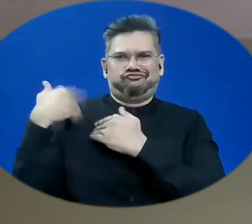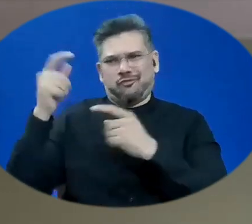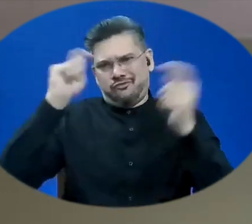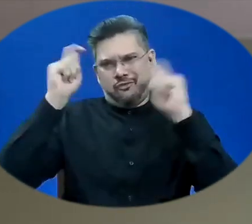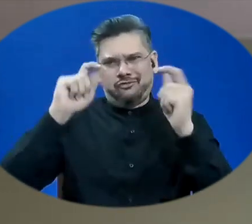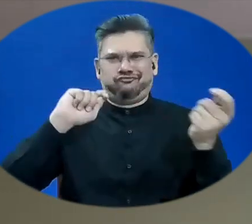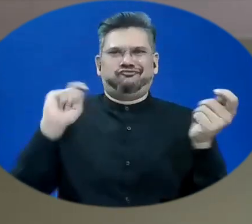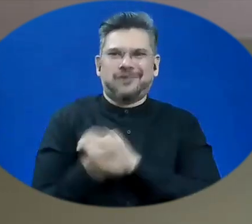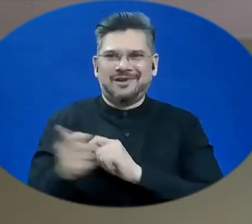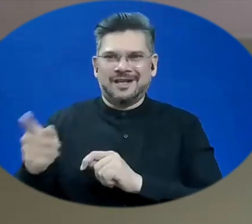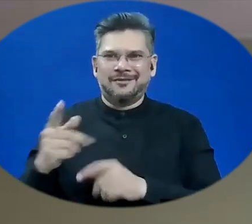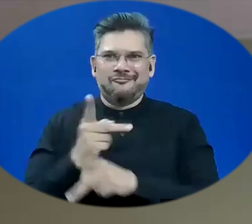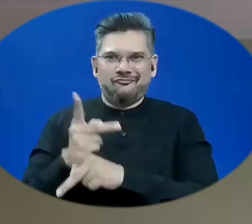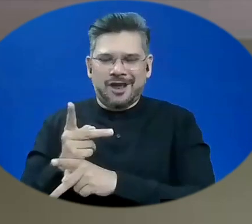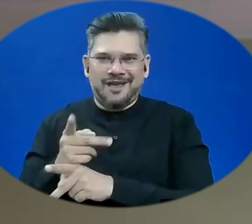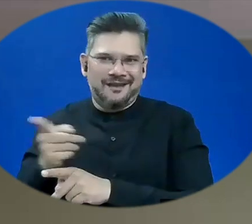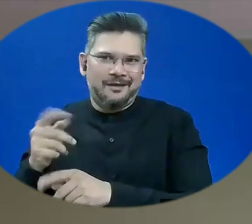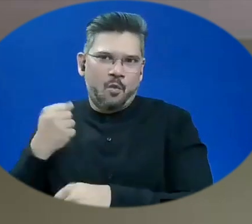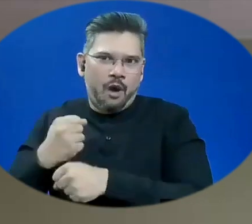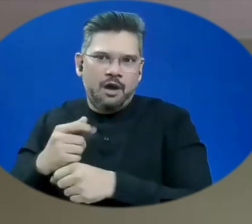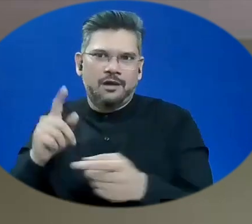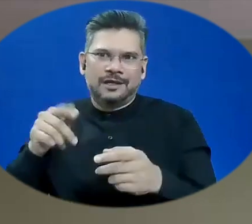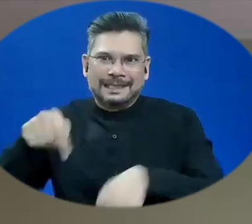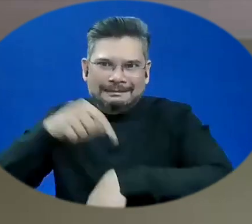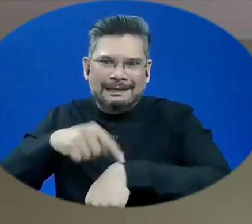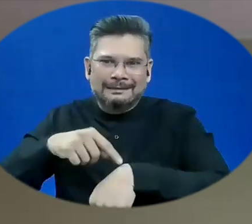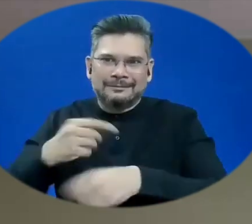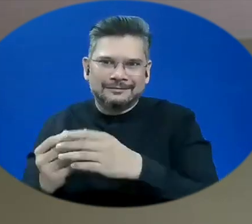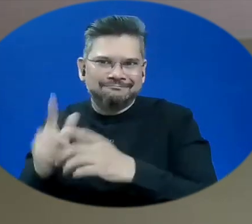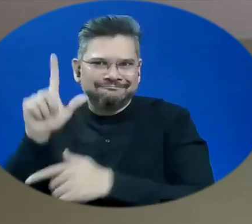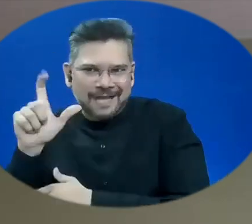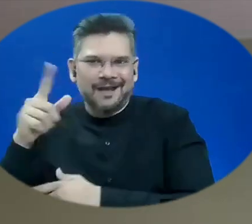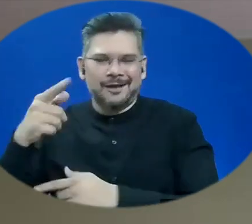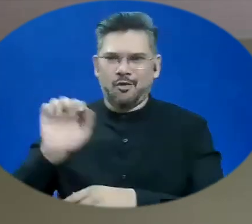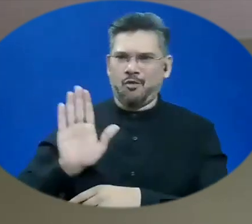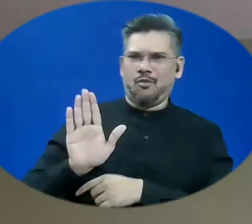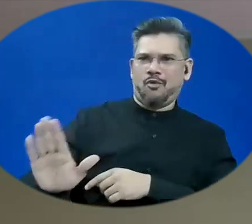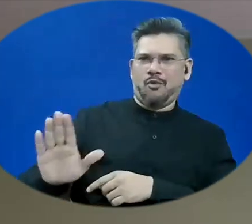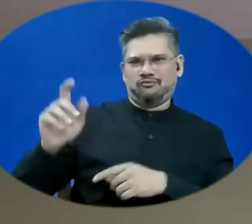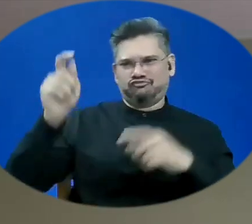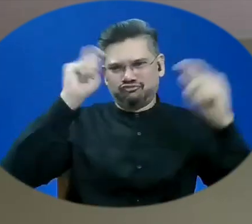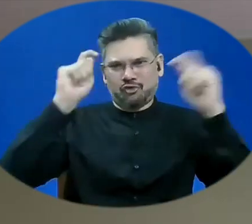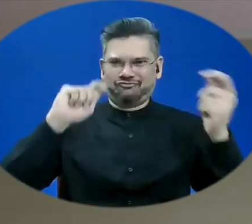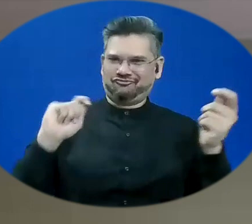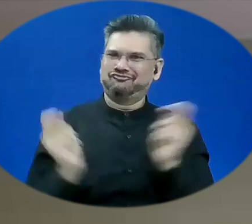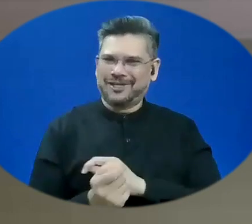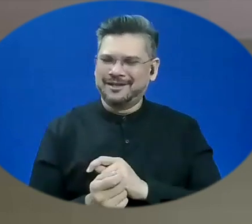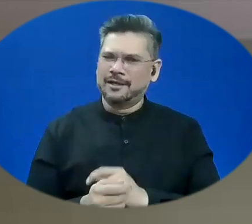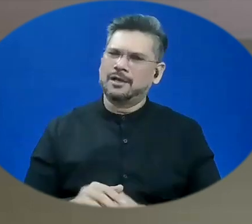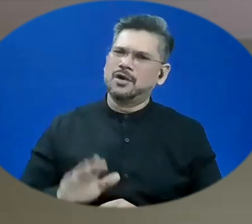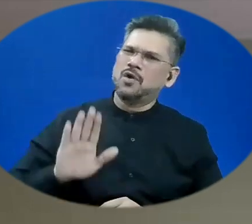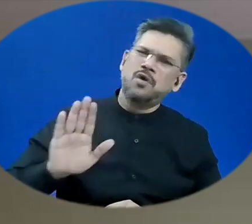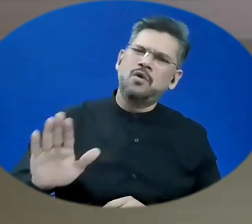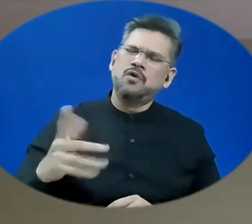how it is that care partners can actually be part of the conversation to think about how we are